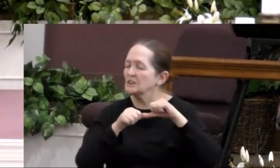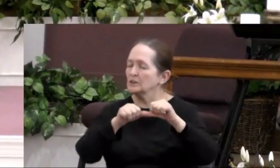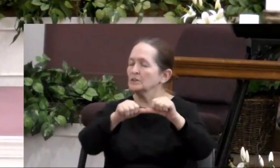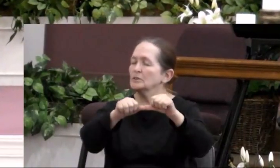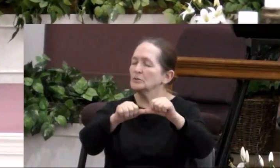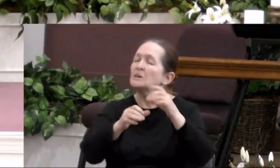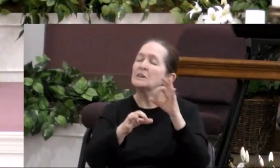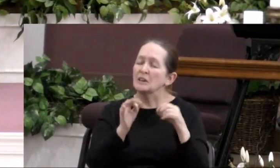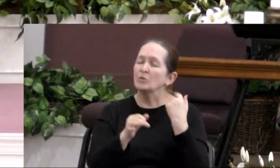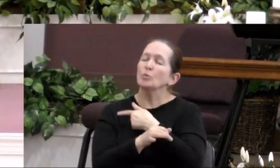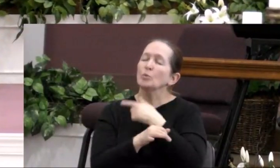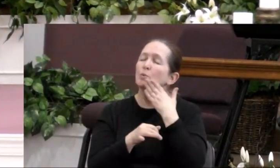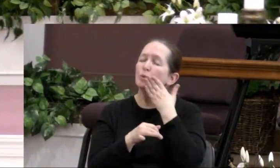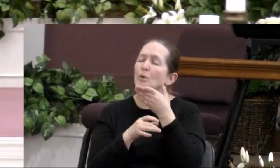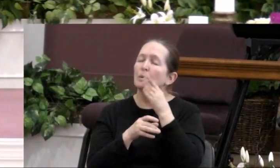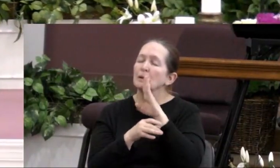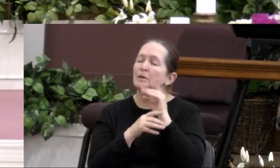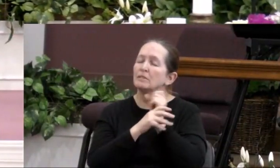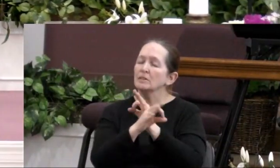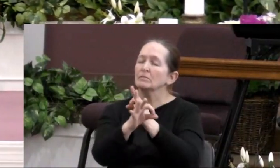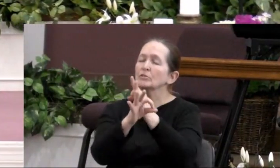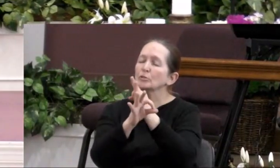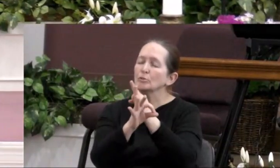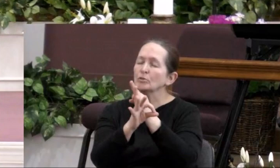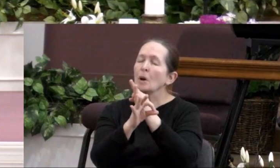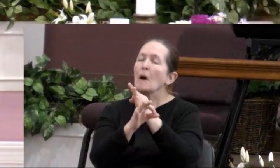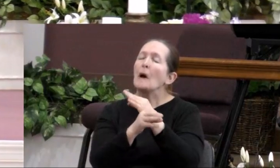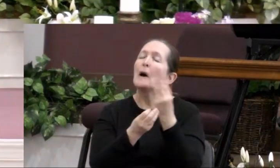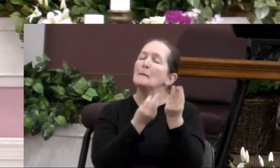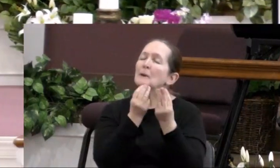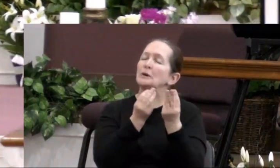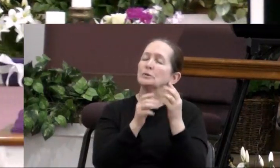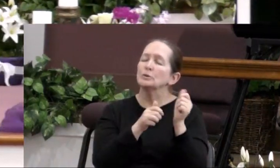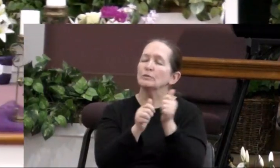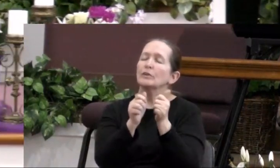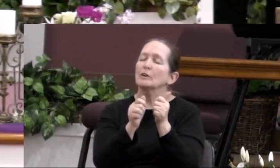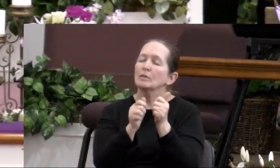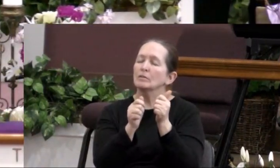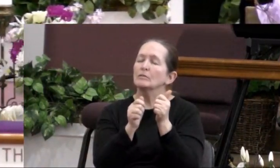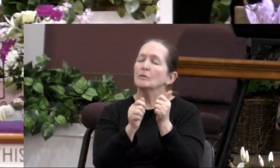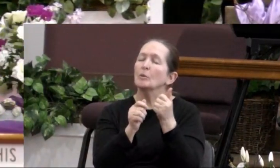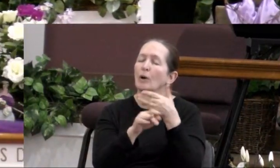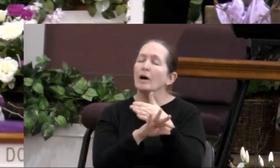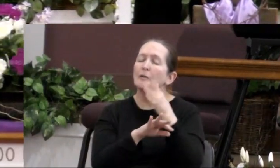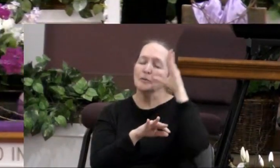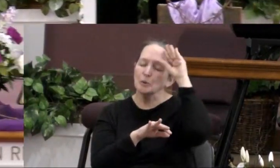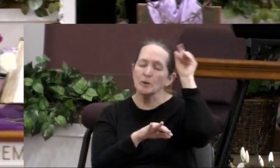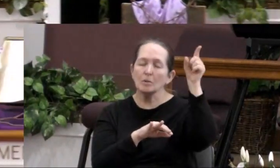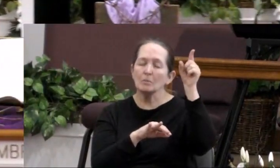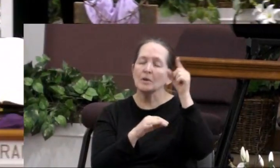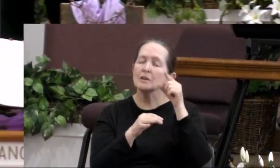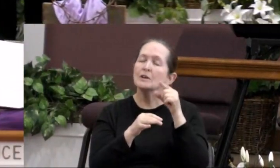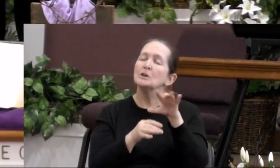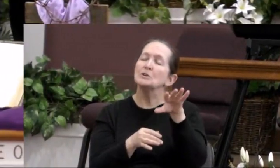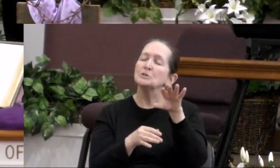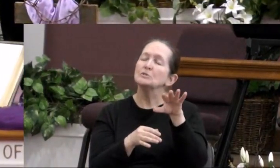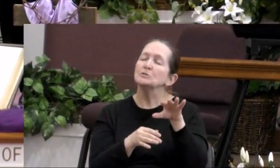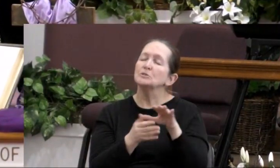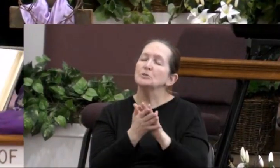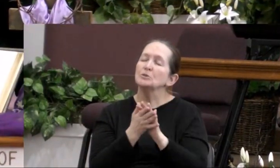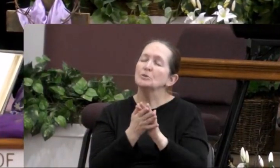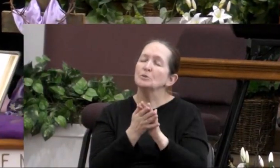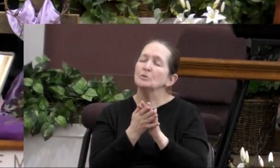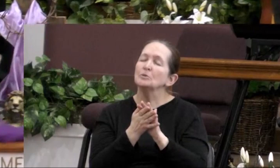will be faithful. A ministry to follow in his footsteps, to pick up what he